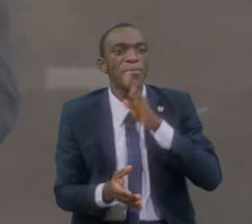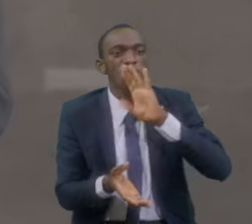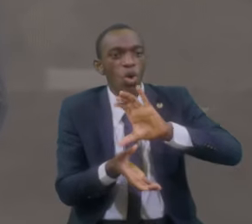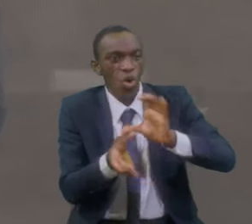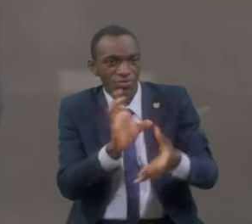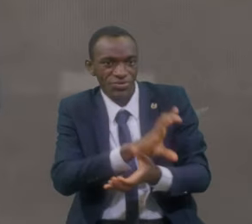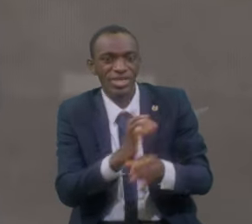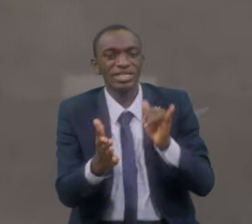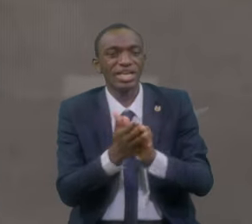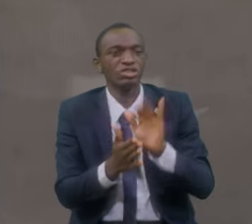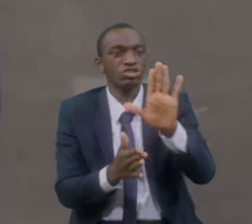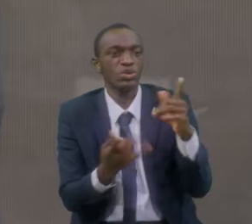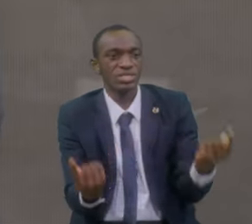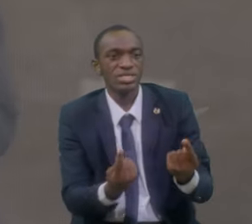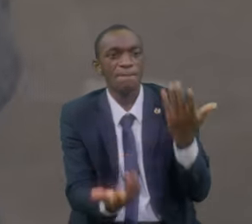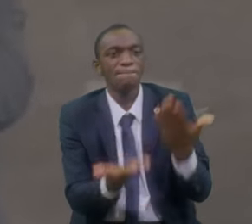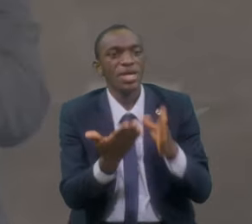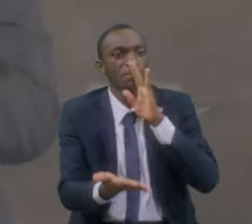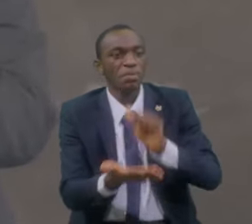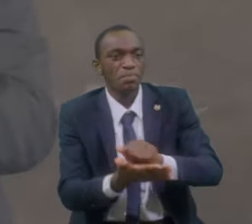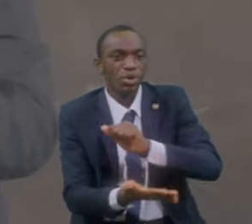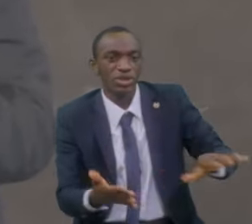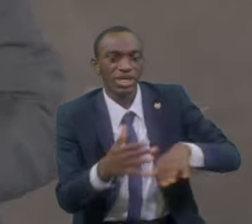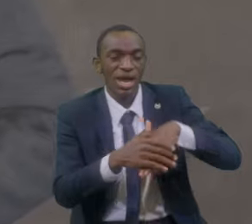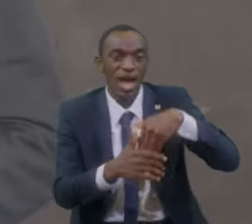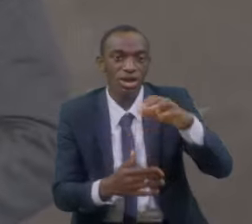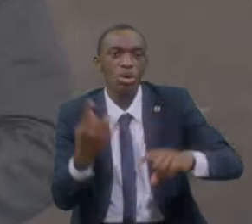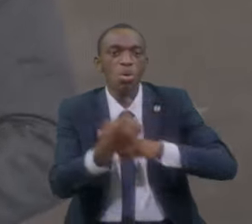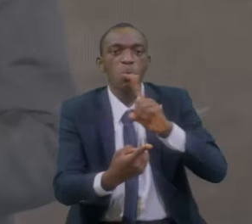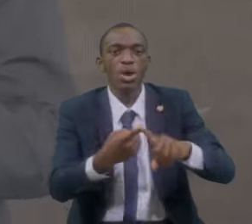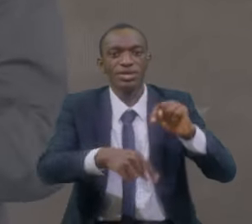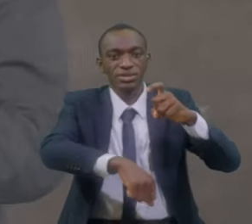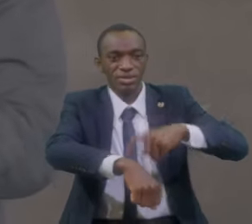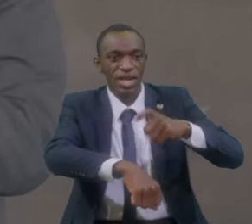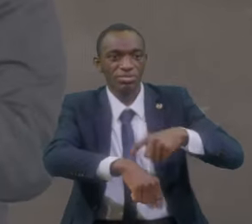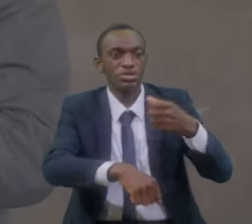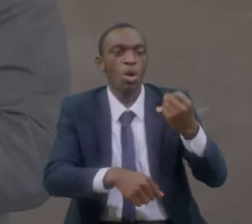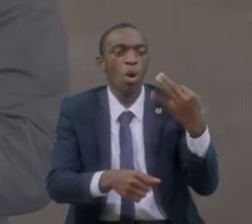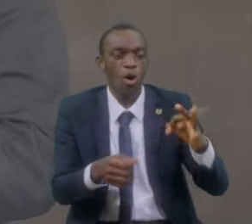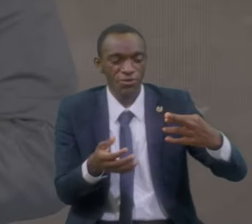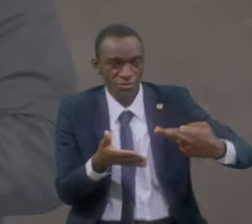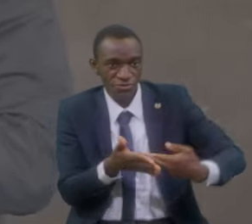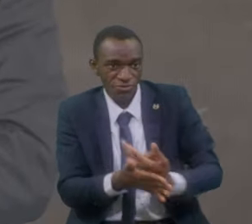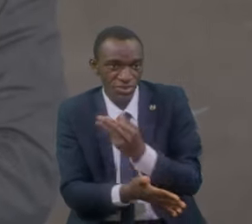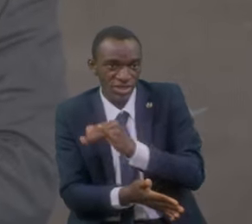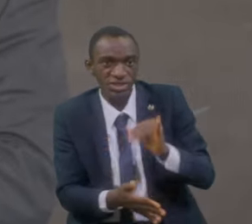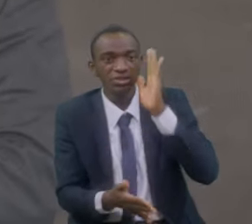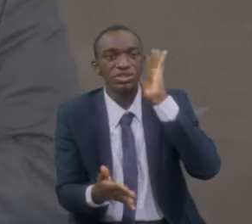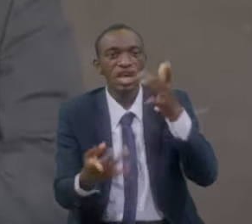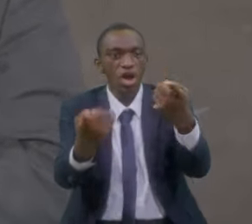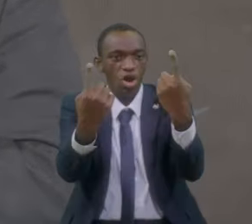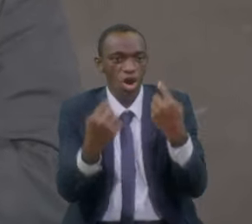sins may be blotted out, when the time of refreshing shall come